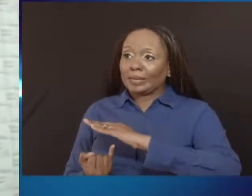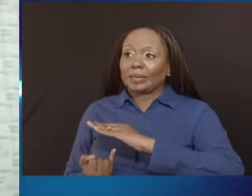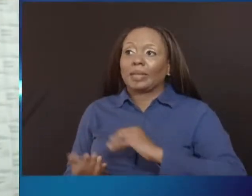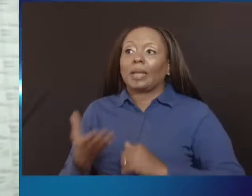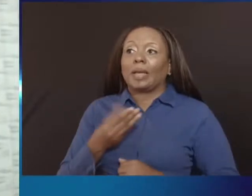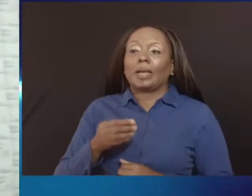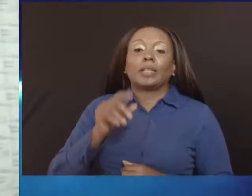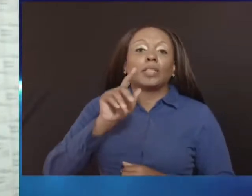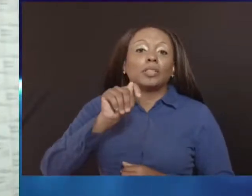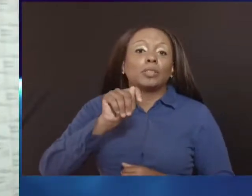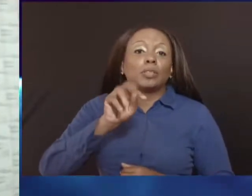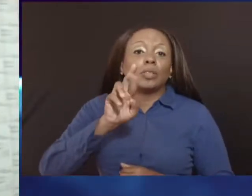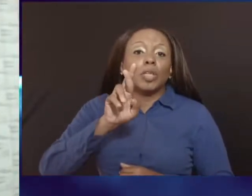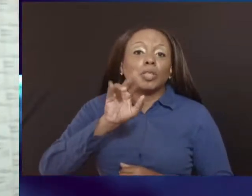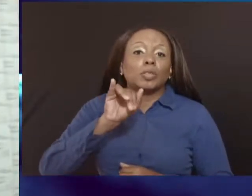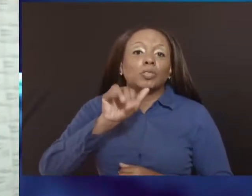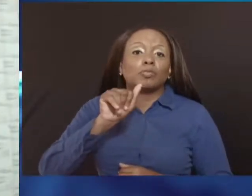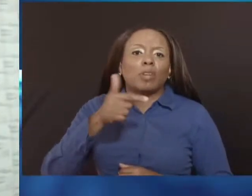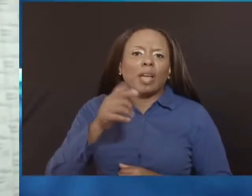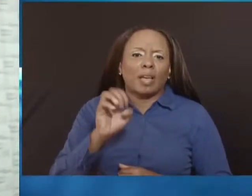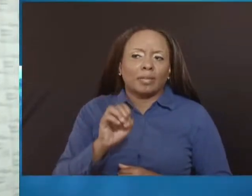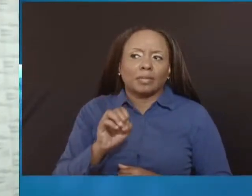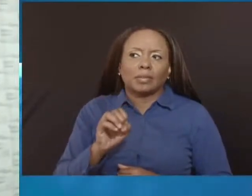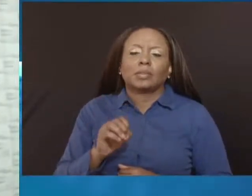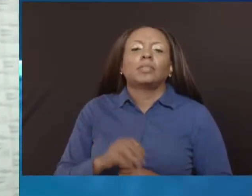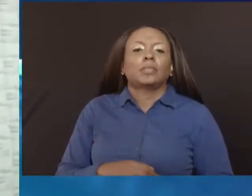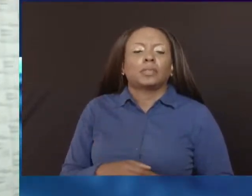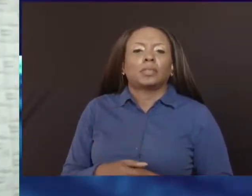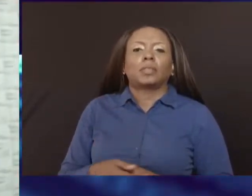of triaging and your traffic